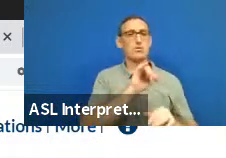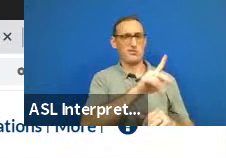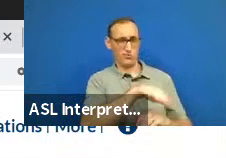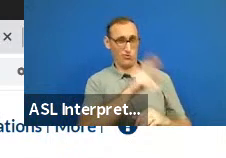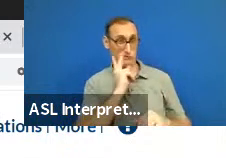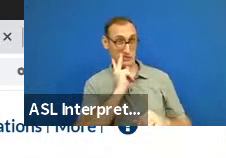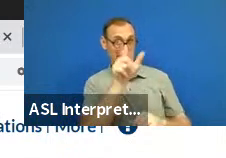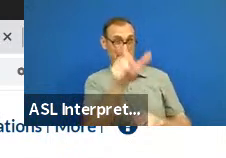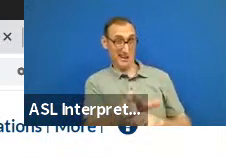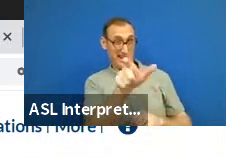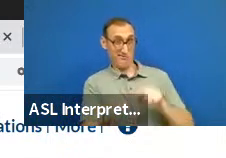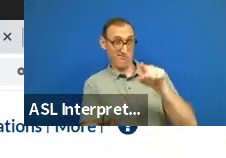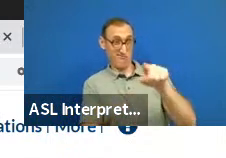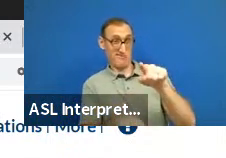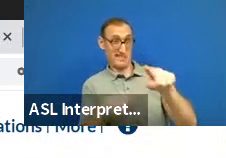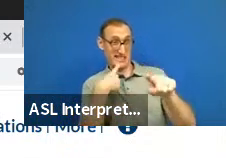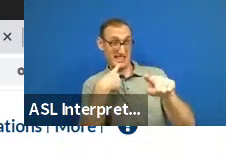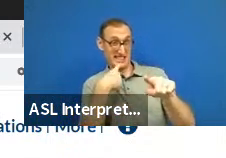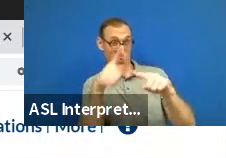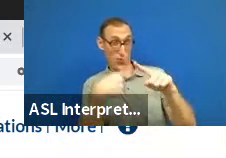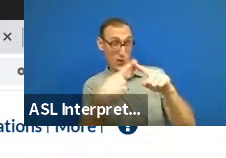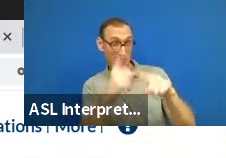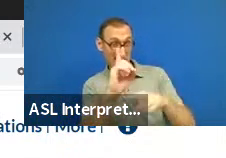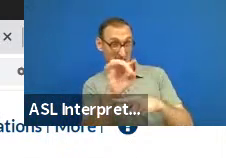column that says when?